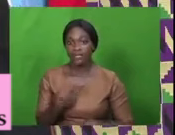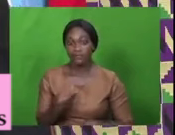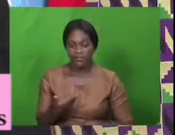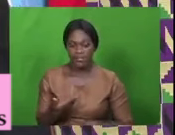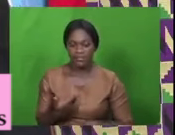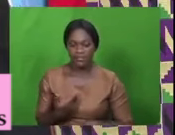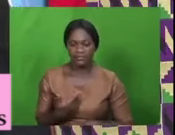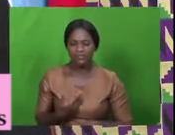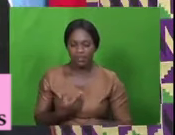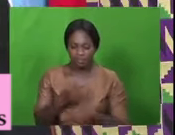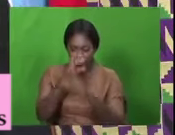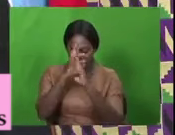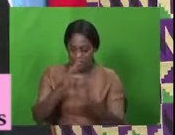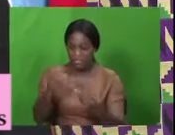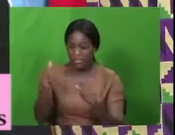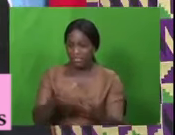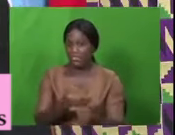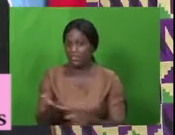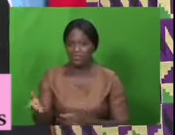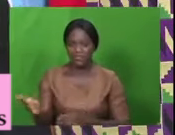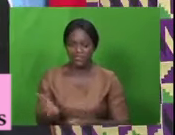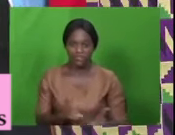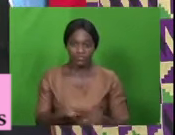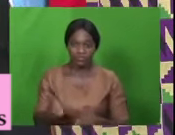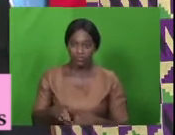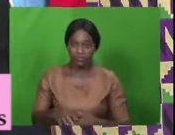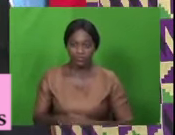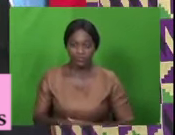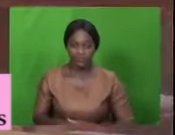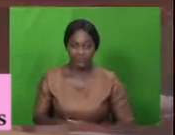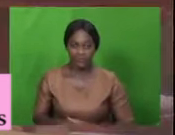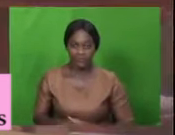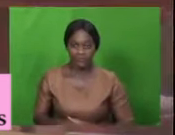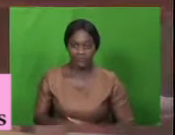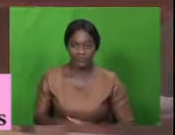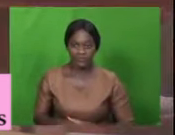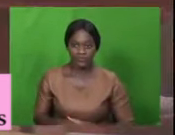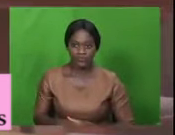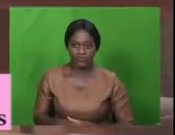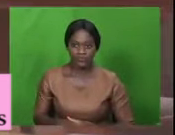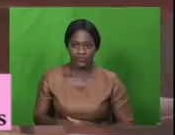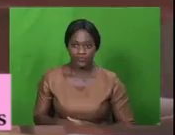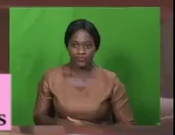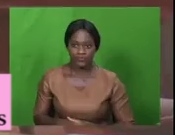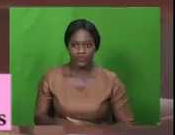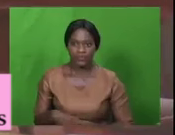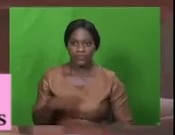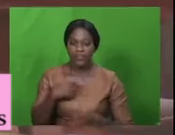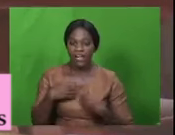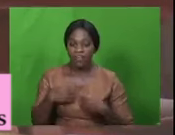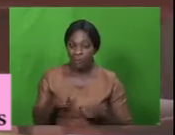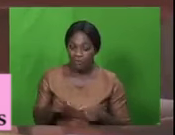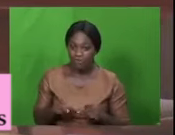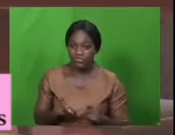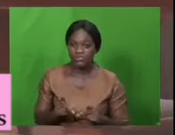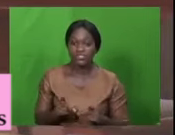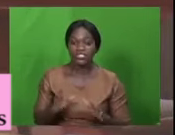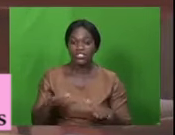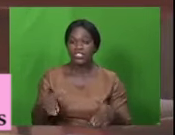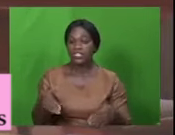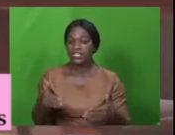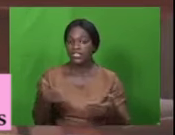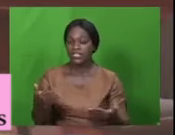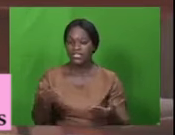respect. This address offers us, as usual, the opportunity to provide an honest